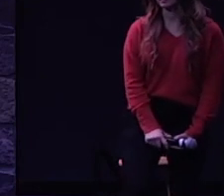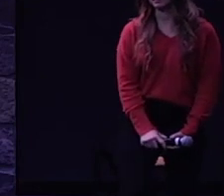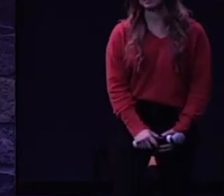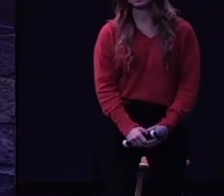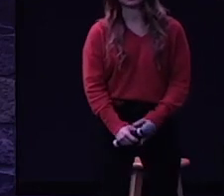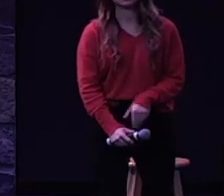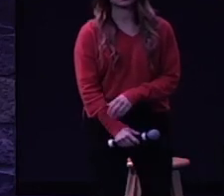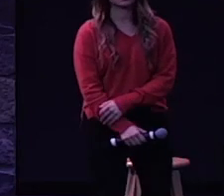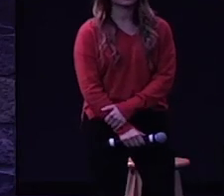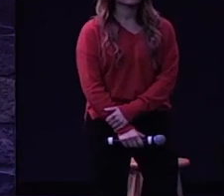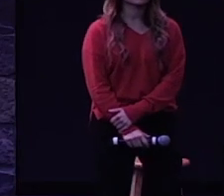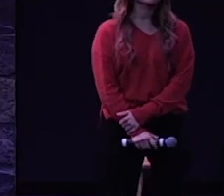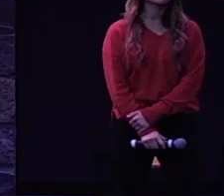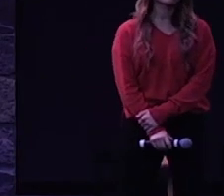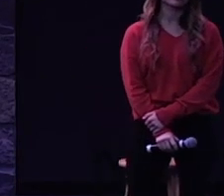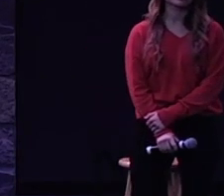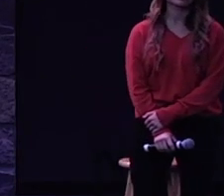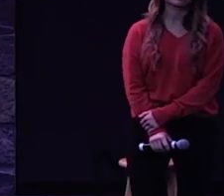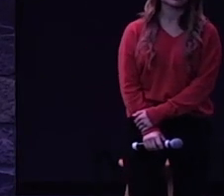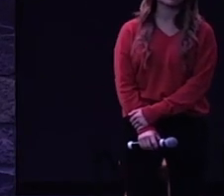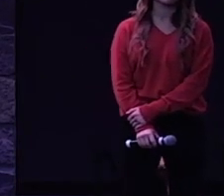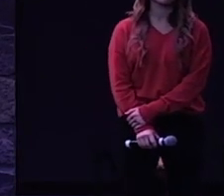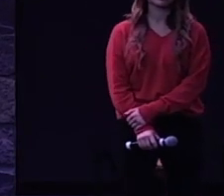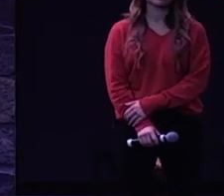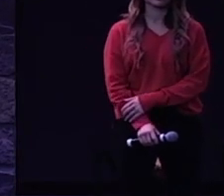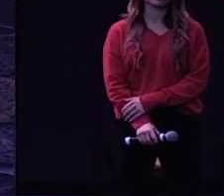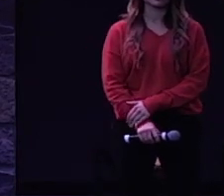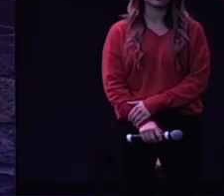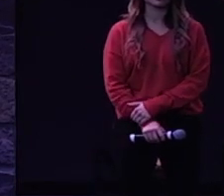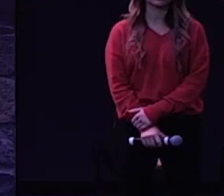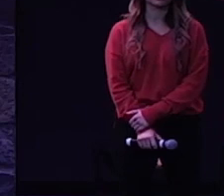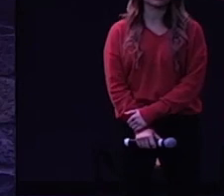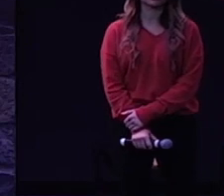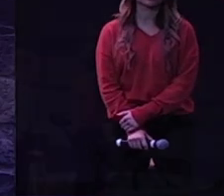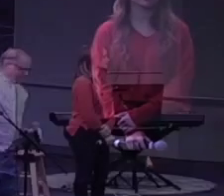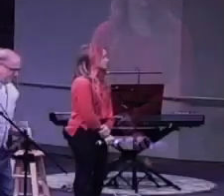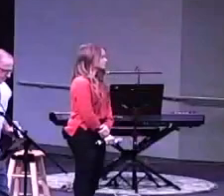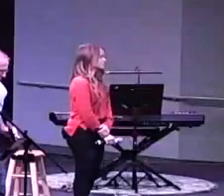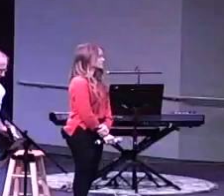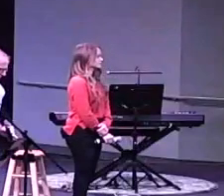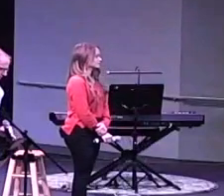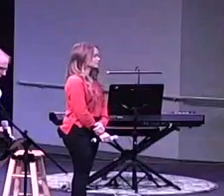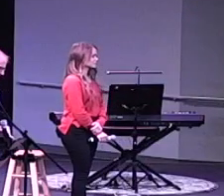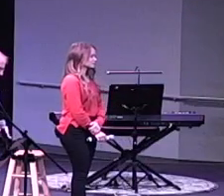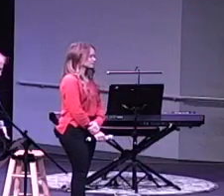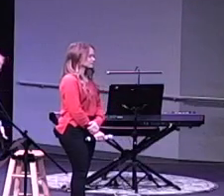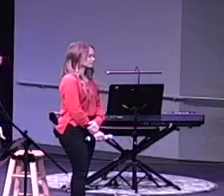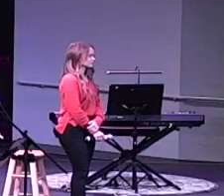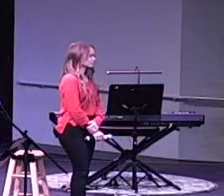I'd like to invite you to stand with us as we lift our voices and prepare for communion this morning. Thank you, God,